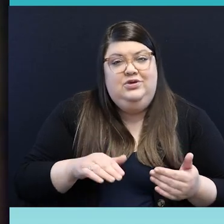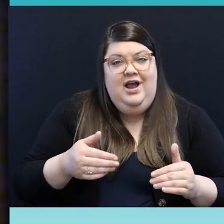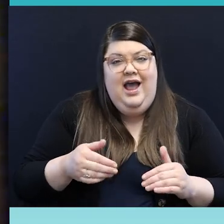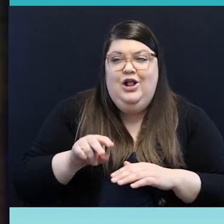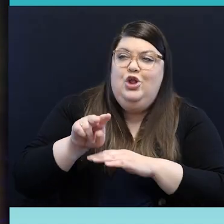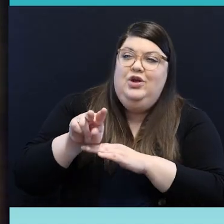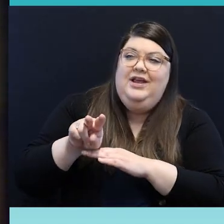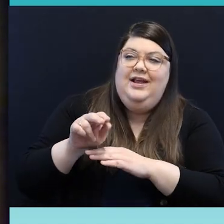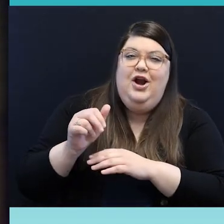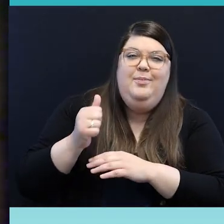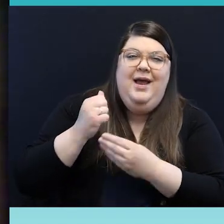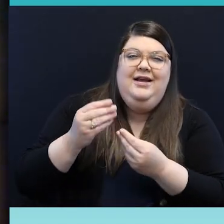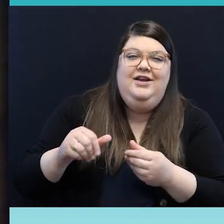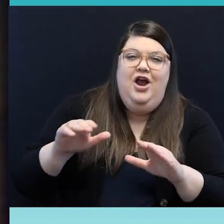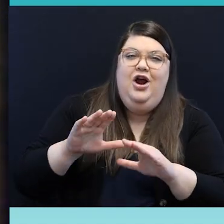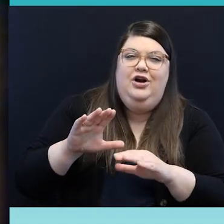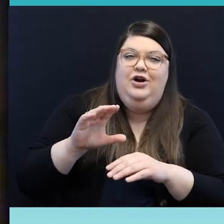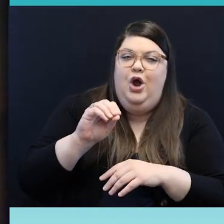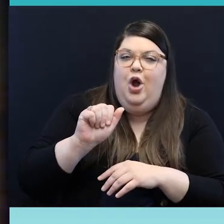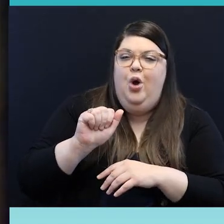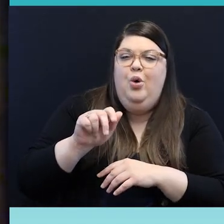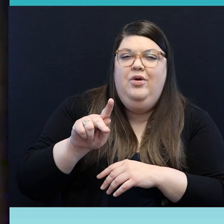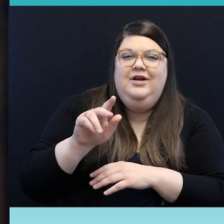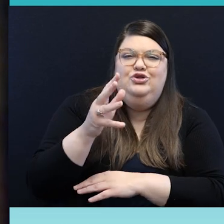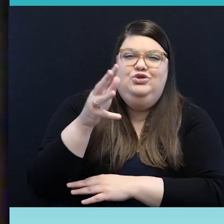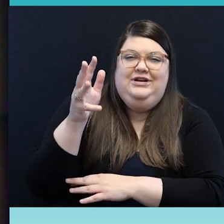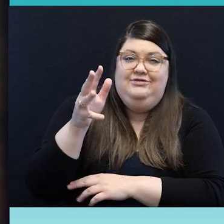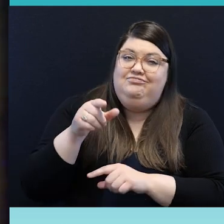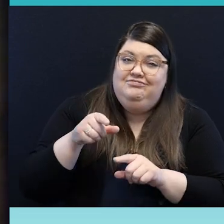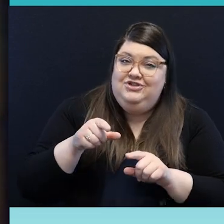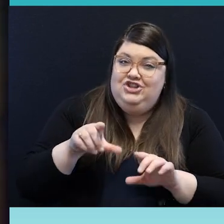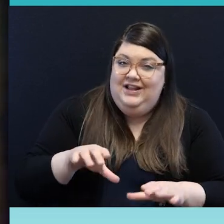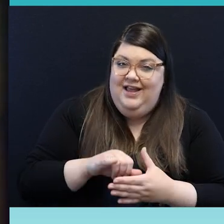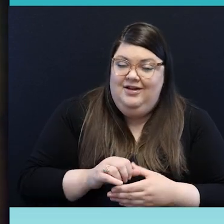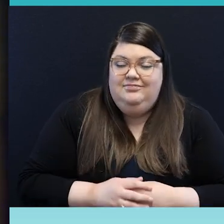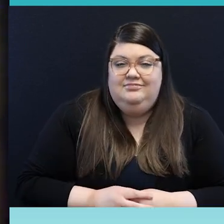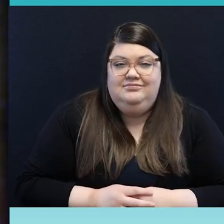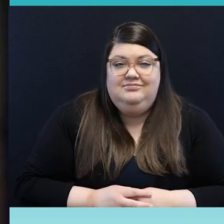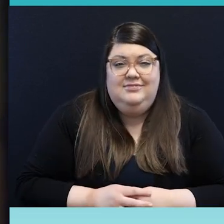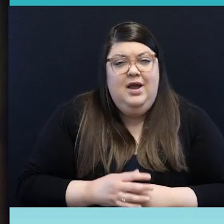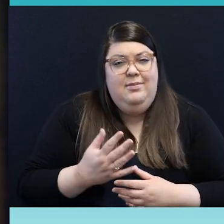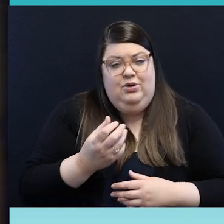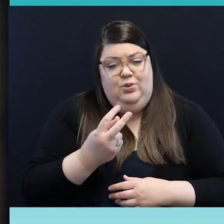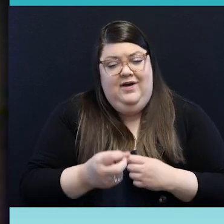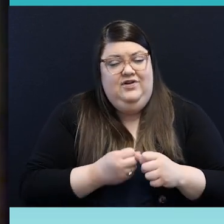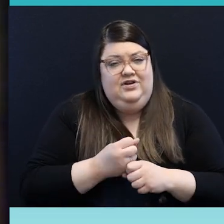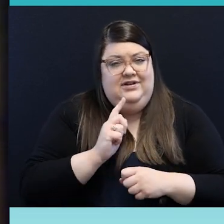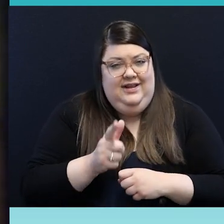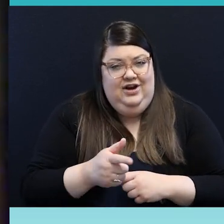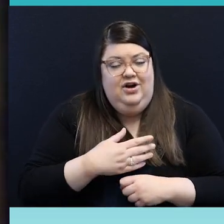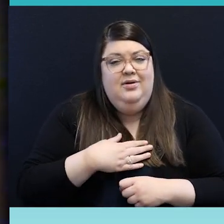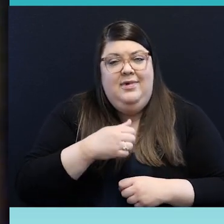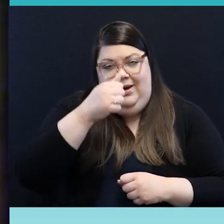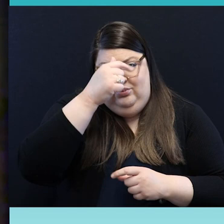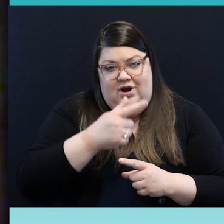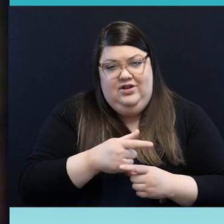oak tree in our backyard and was able to do that. About a dozen years later, I lost a brother to suicide just